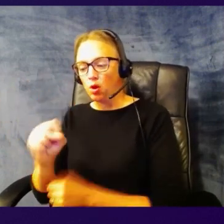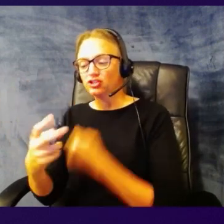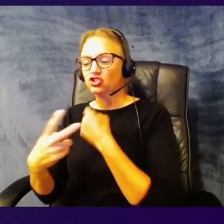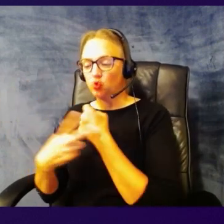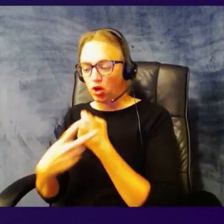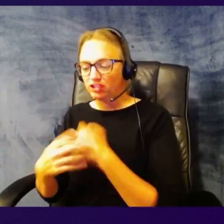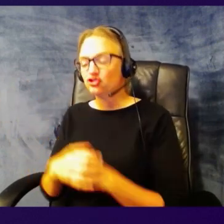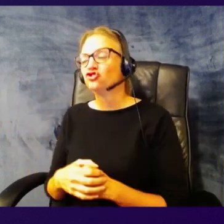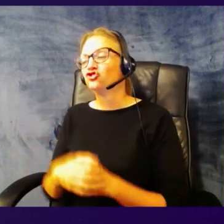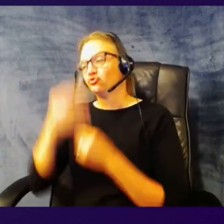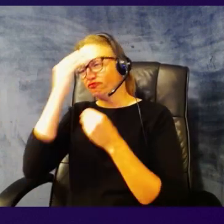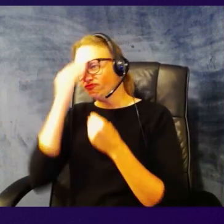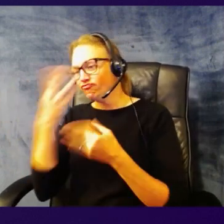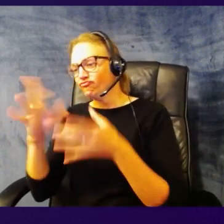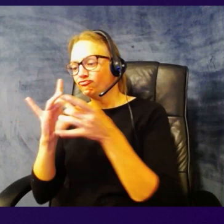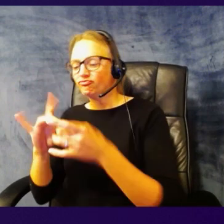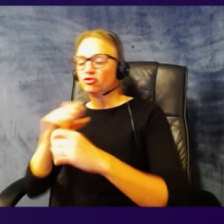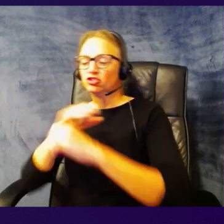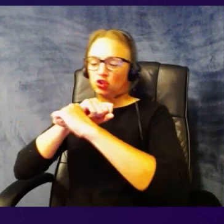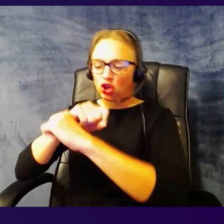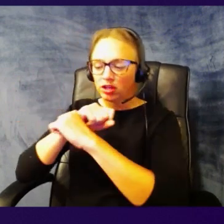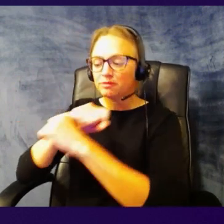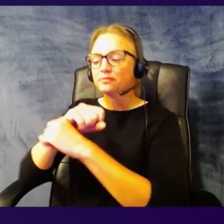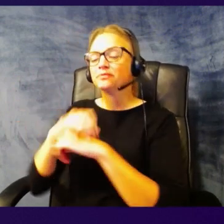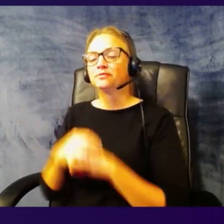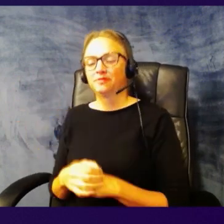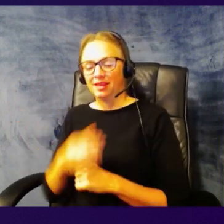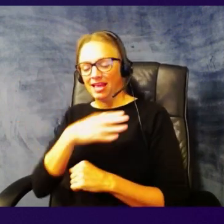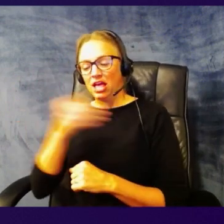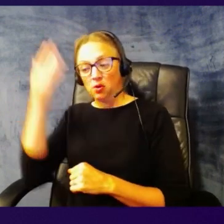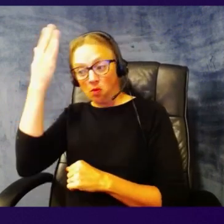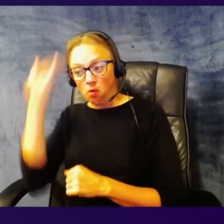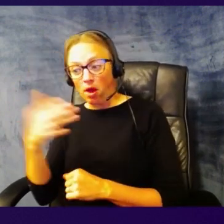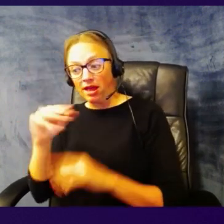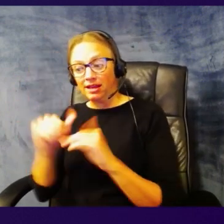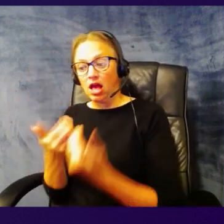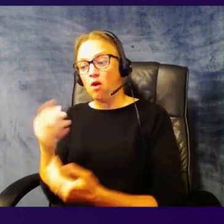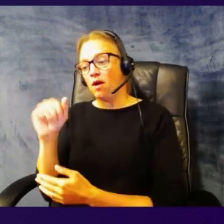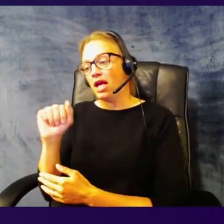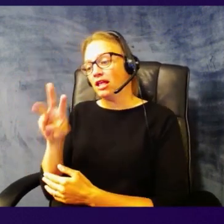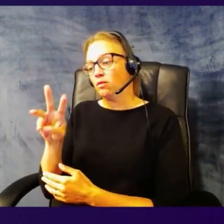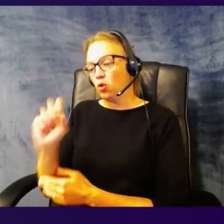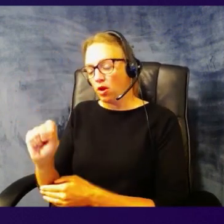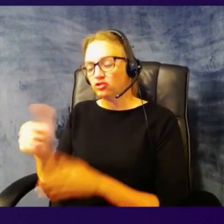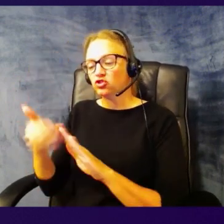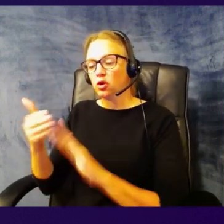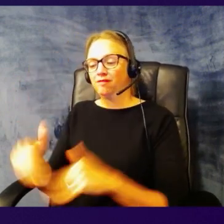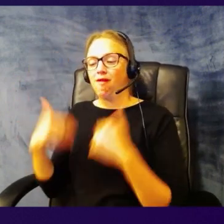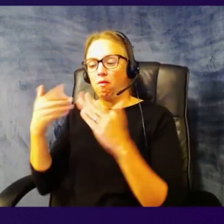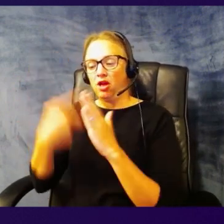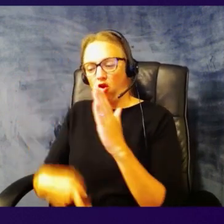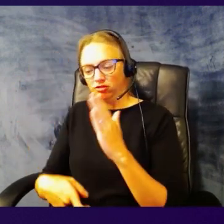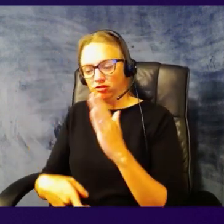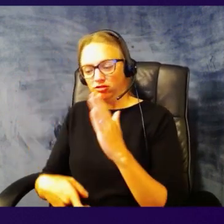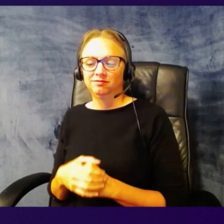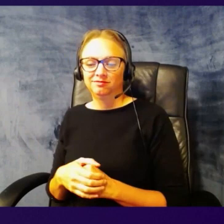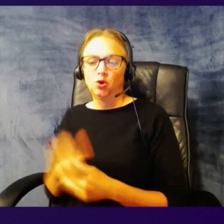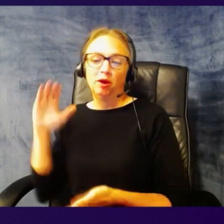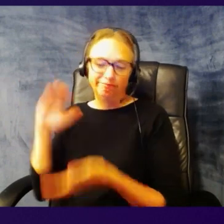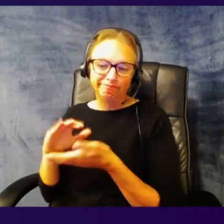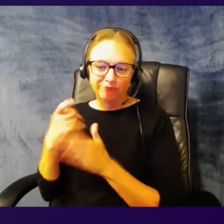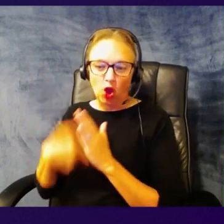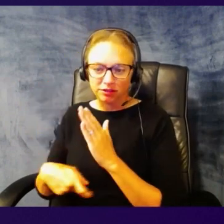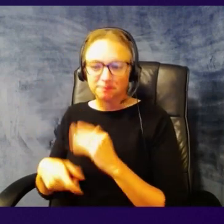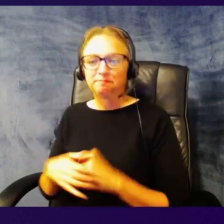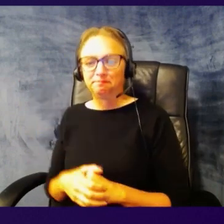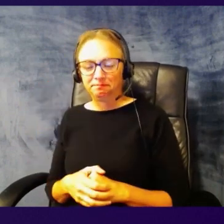about security and resiliency, and why and how AWS storage can optimize costs. But before all that greatness,